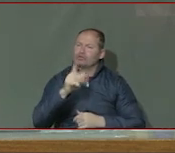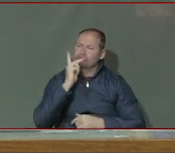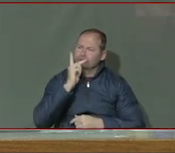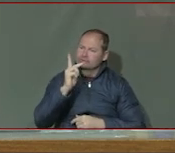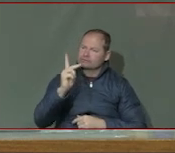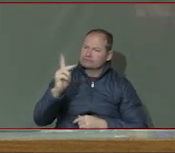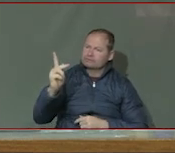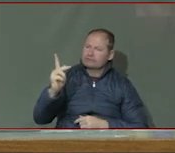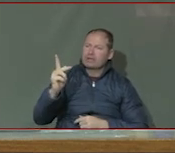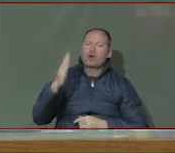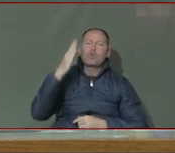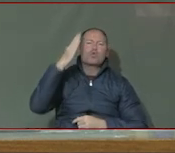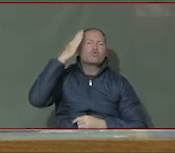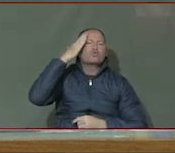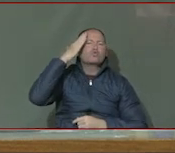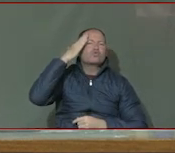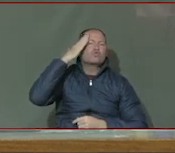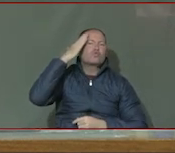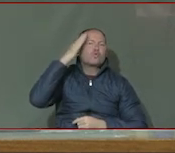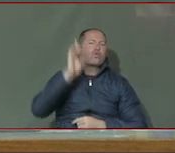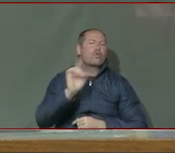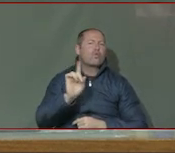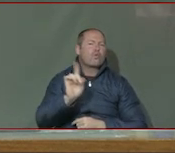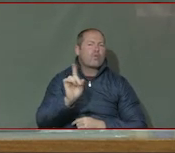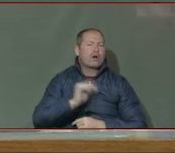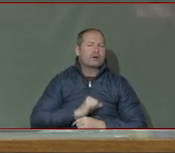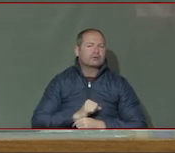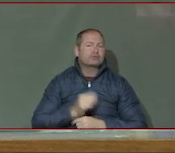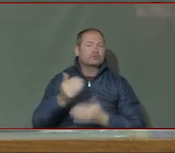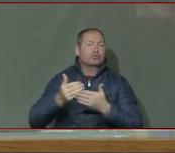from your hypothesis that you set out in the beginning.